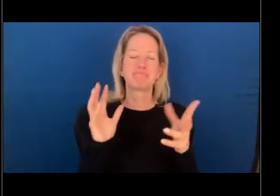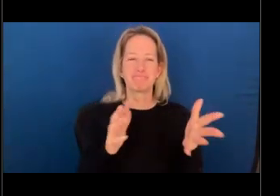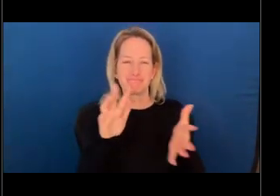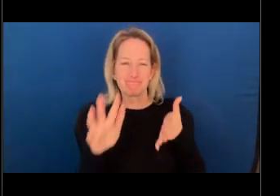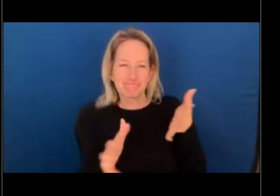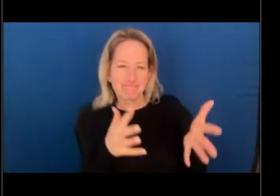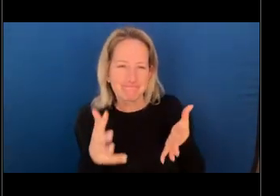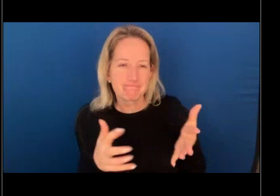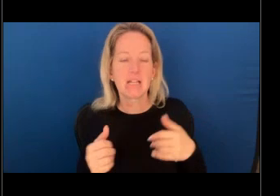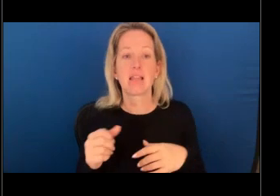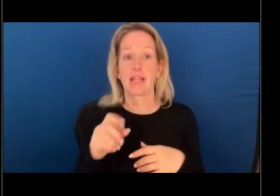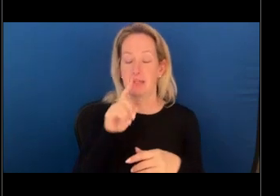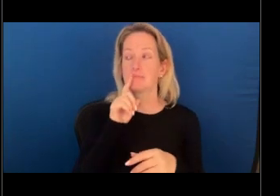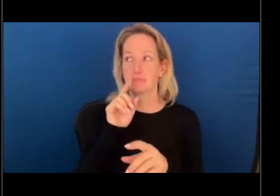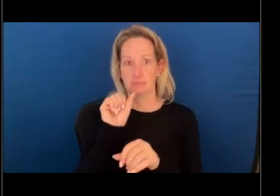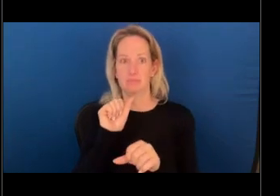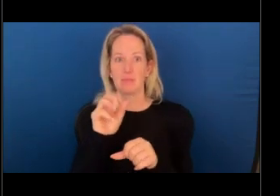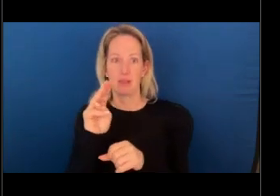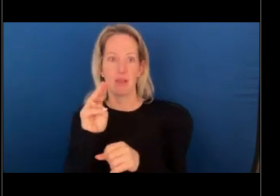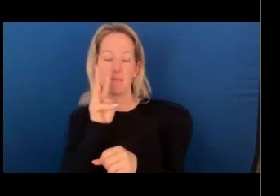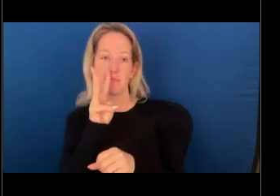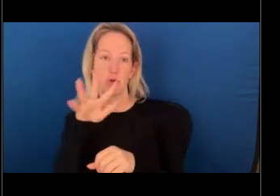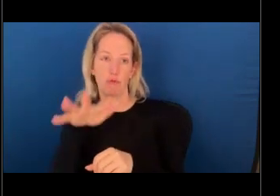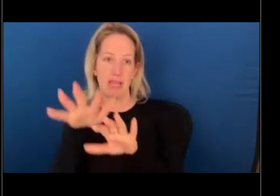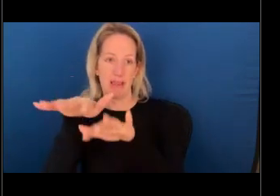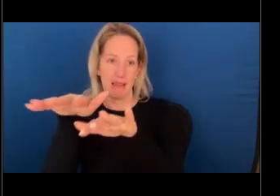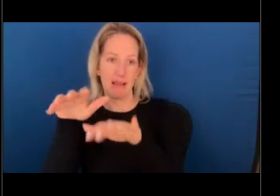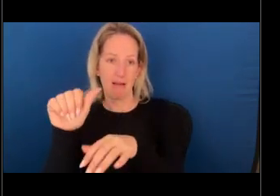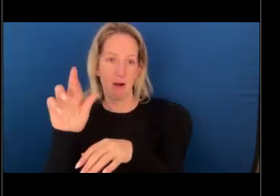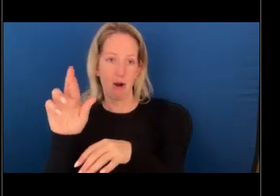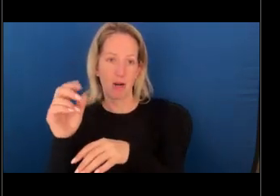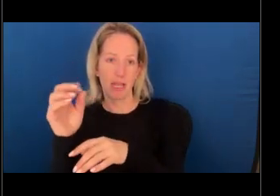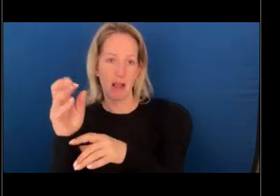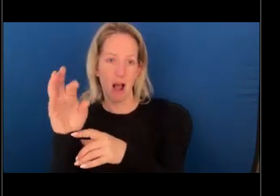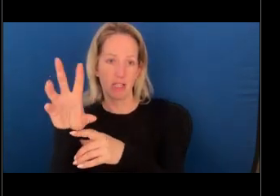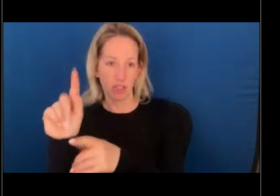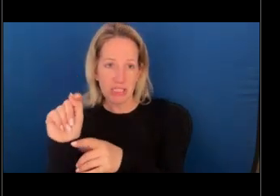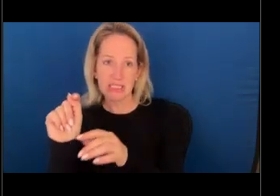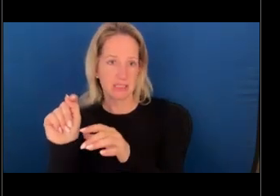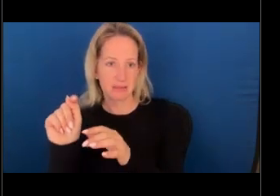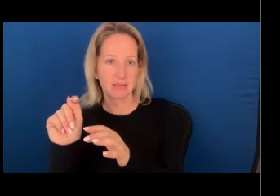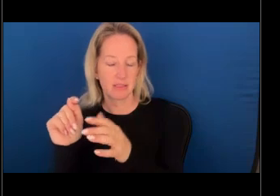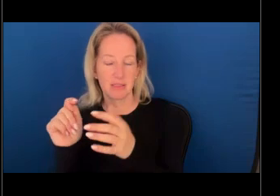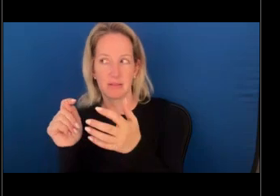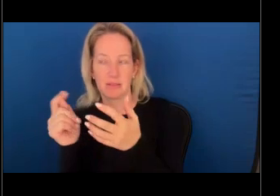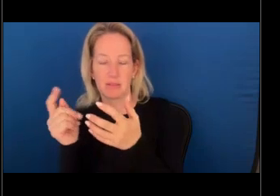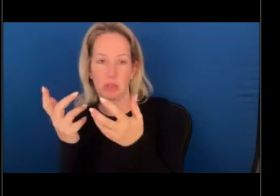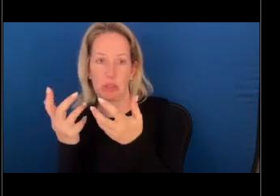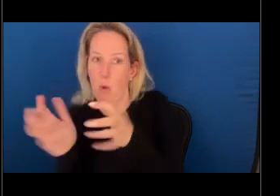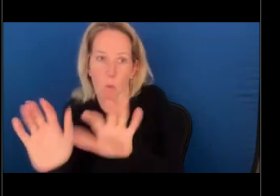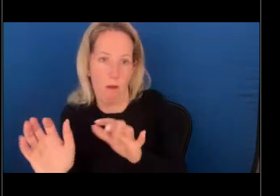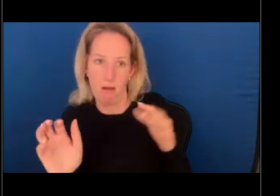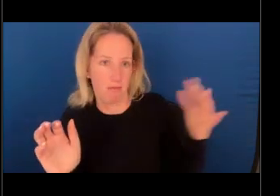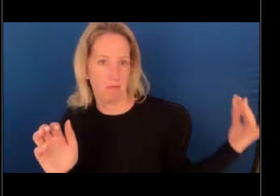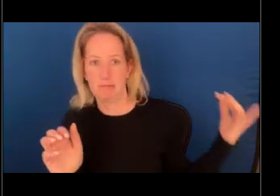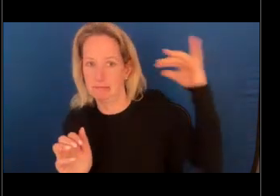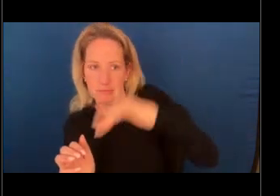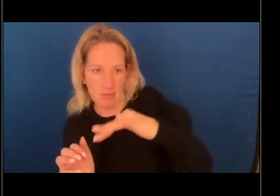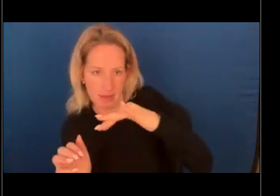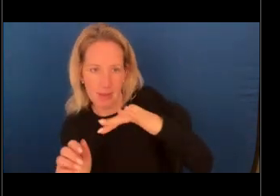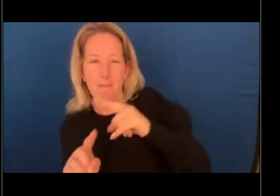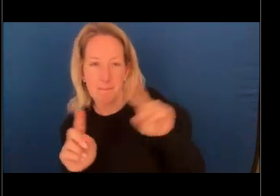maritime archaeologists generally don't want to, like, well, this is a shipwreck, we don't want to share it, and I think if we can kind of come to the table,